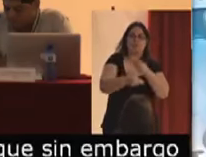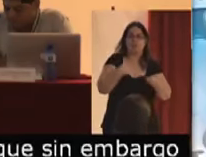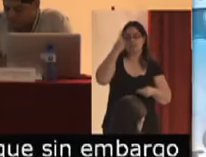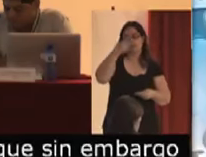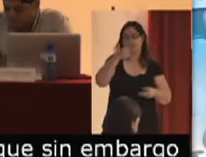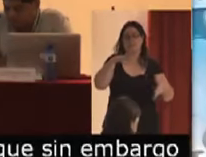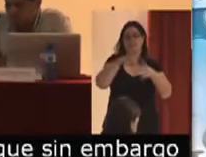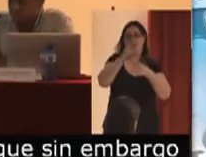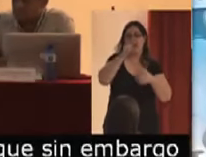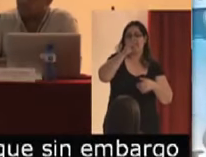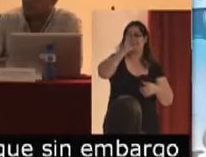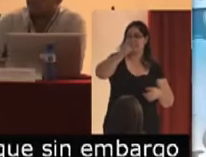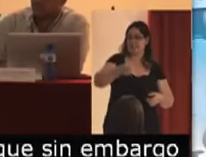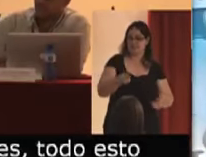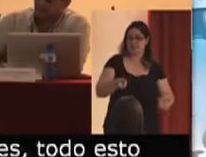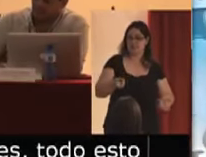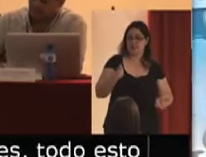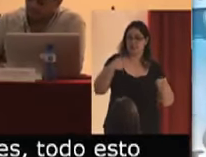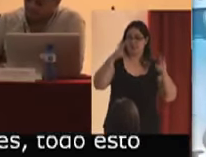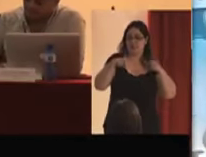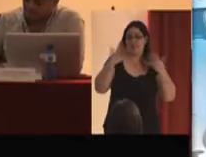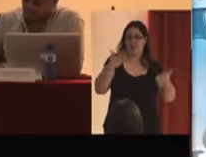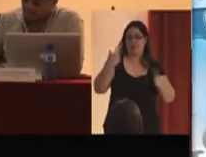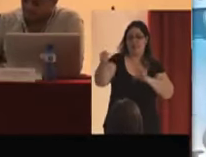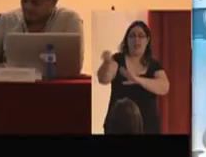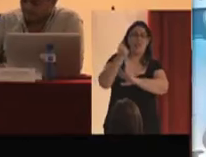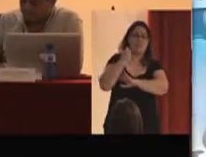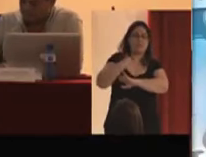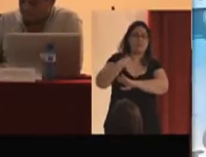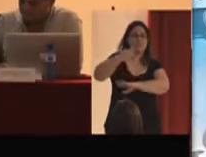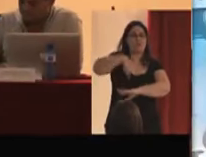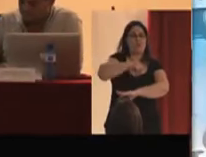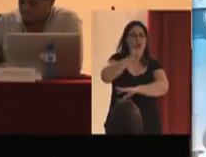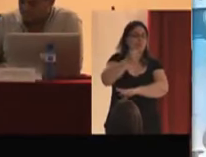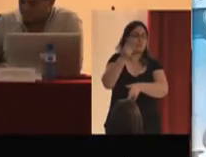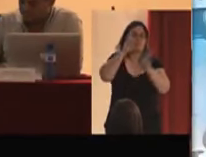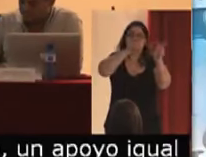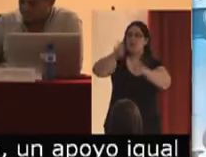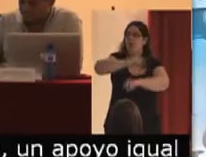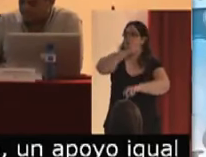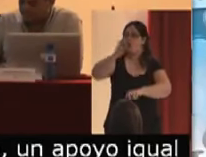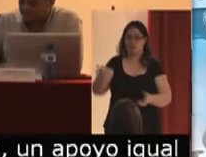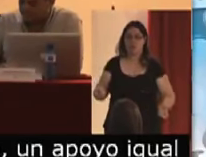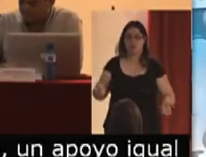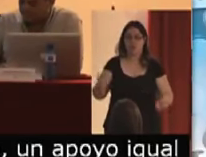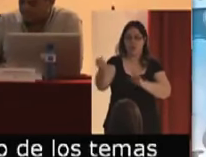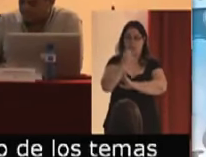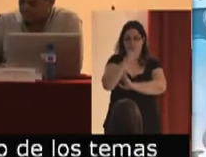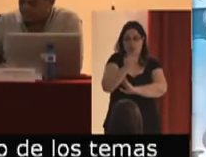like to use it. This comes from the ATEX. And the thing is that we need a support just like we have for the rest of the